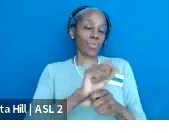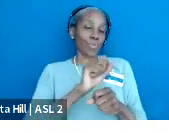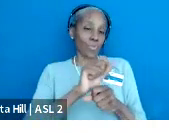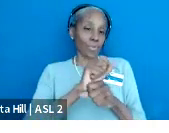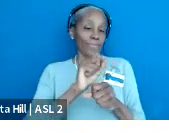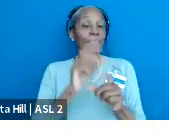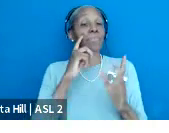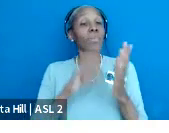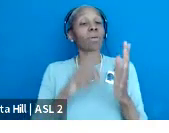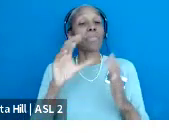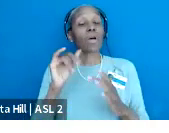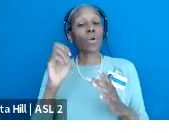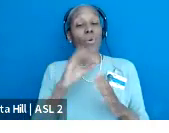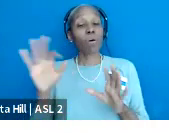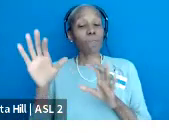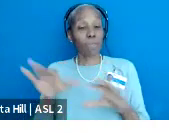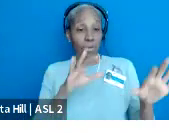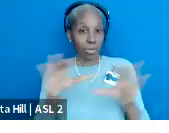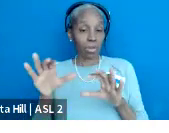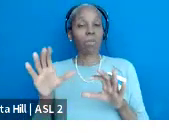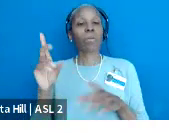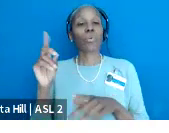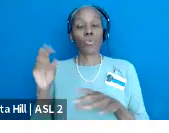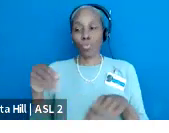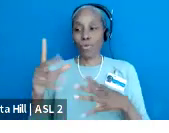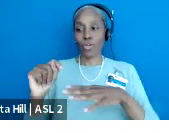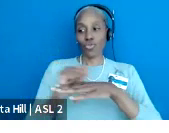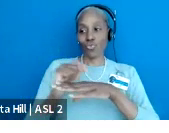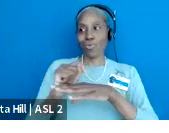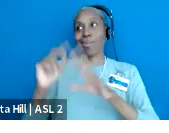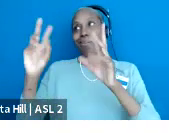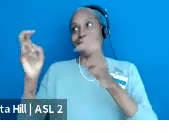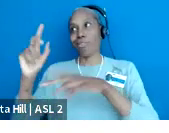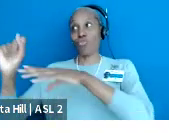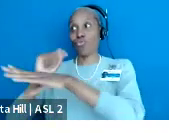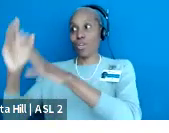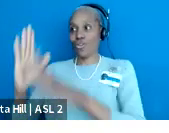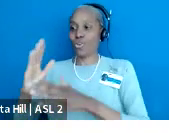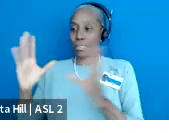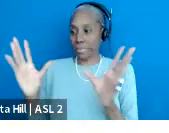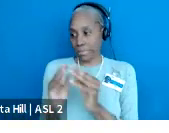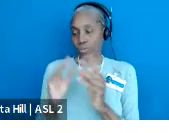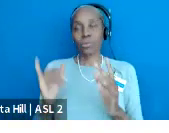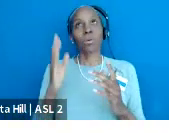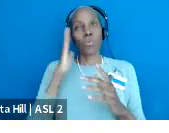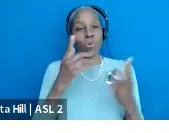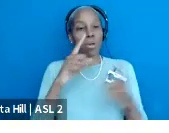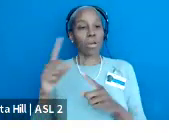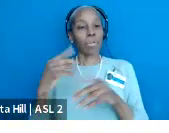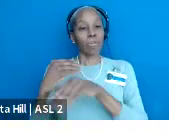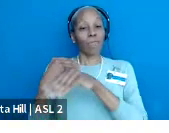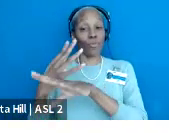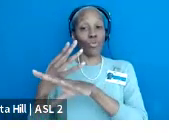Recognizing the importance of the code of conduct, we do offer a Train the Trainer series, and those sessions are going to be held virtually